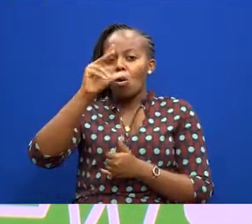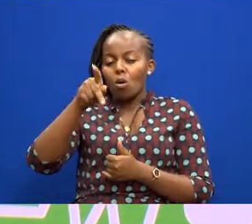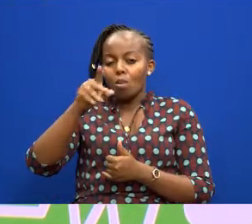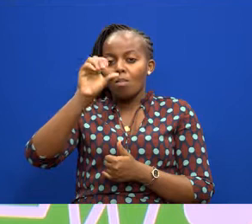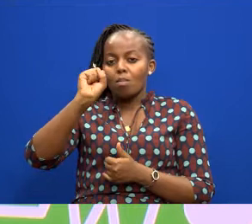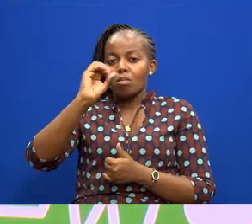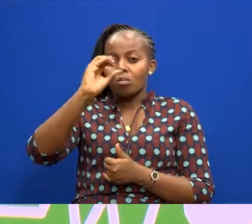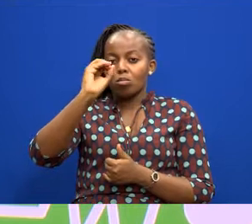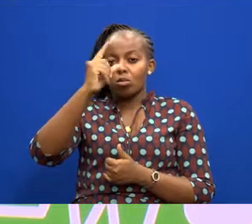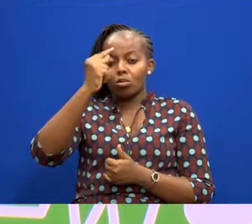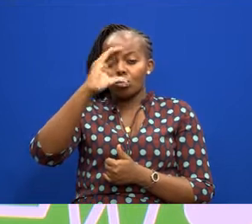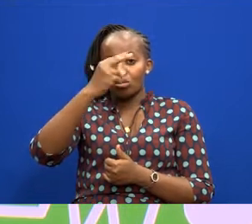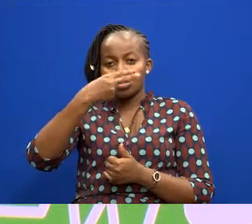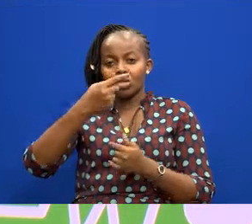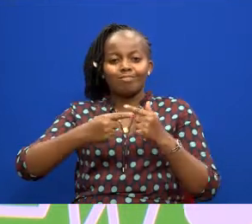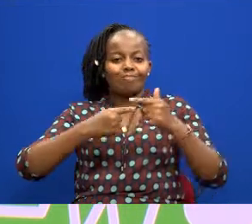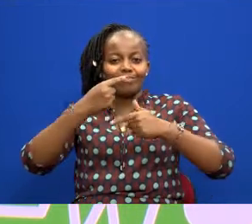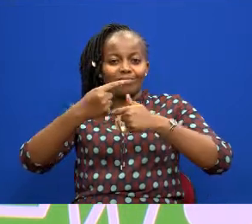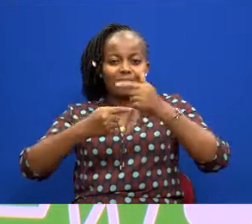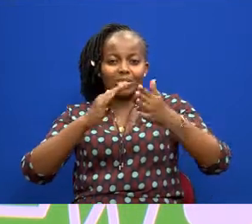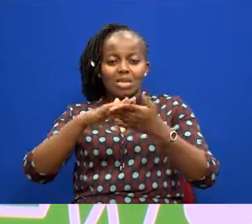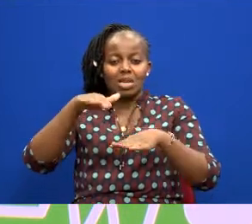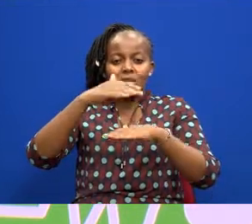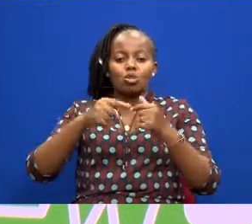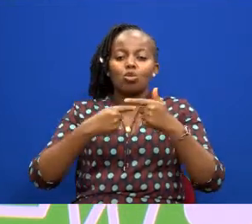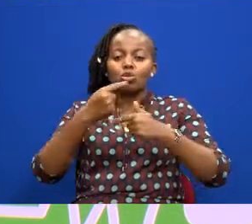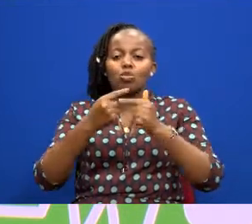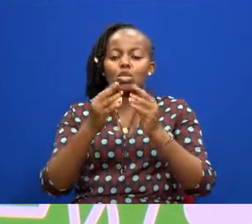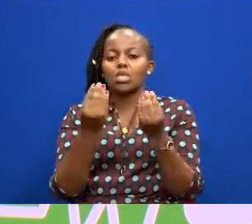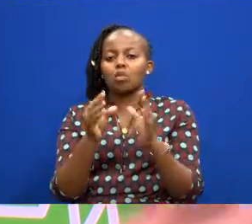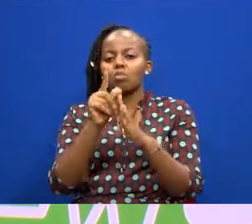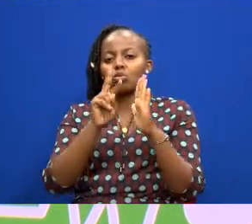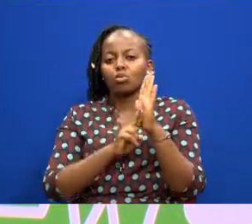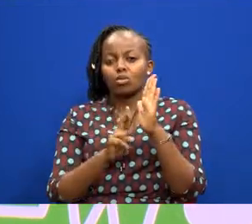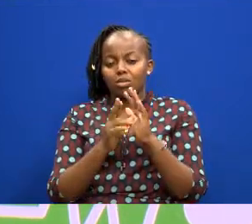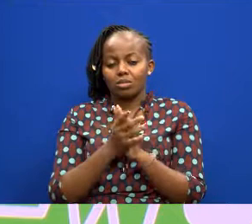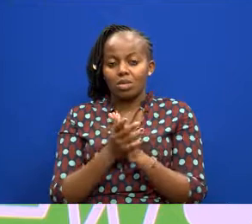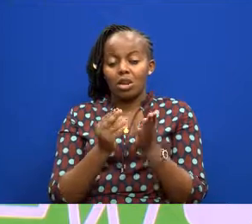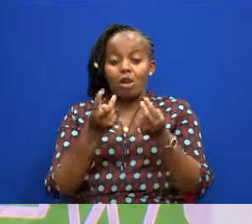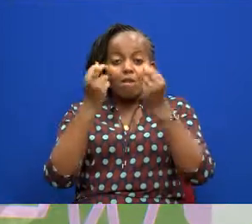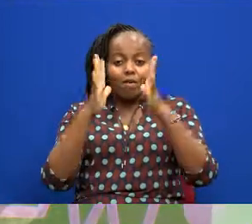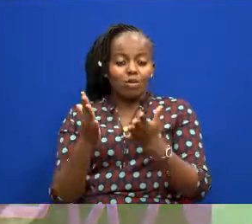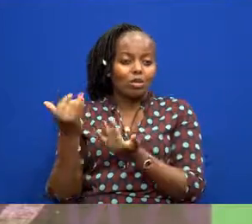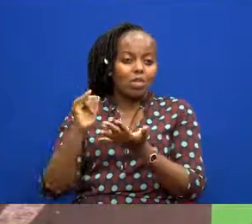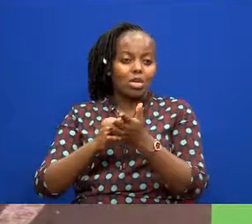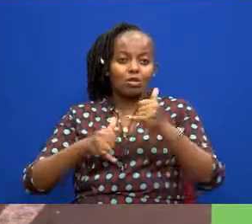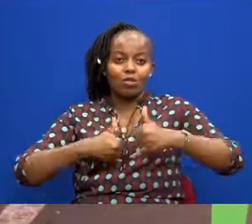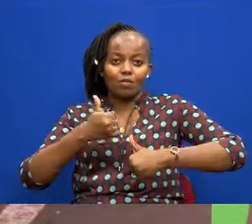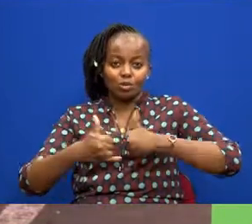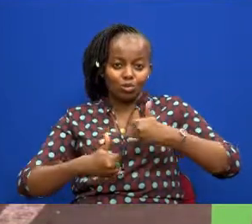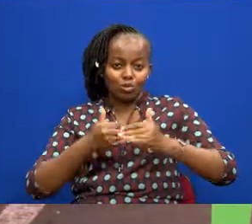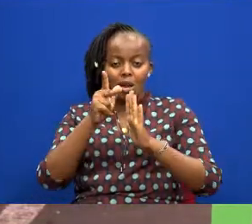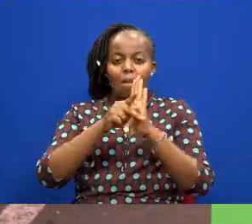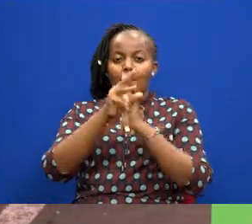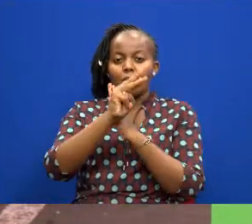the game Hopscotch evolves. So you just go by the simple rules that you've learned earlier. Viewers, I